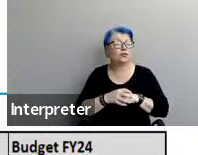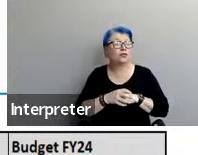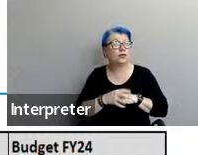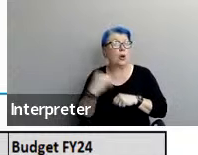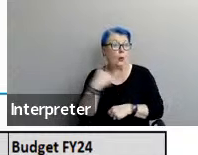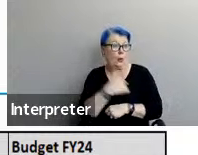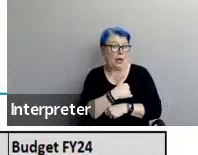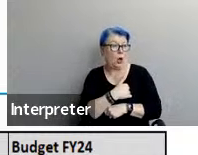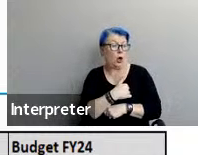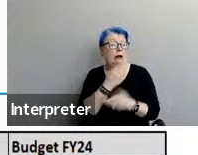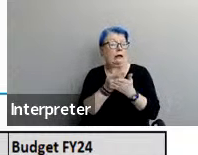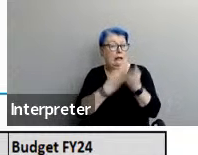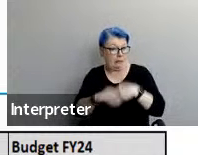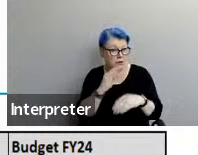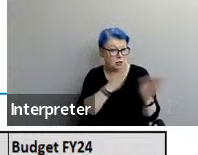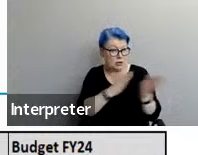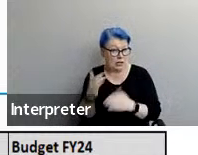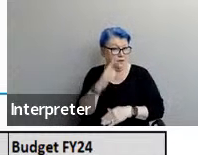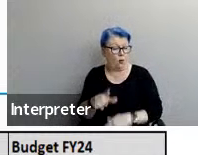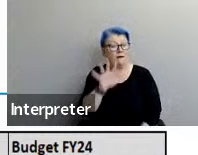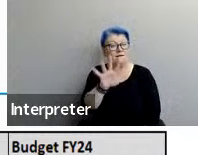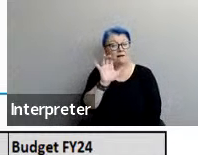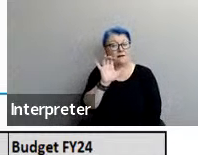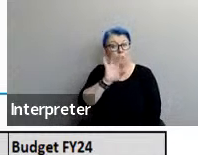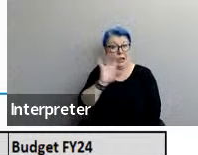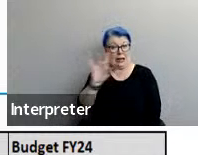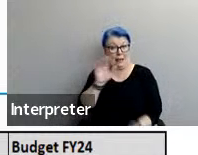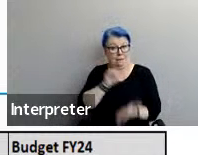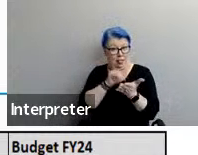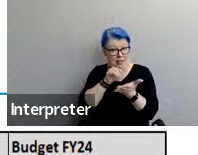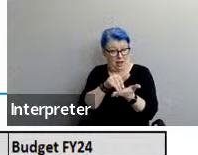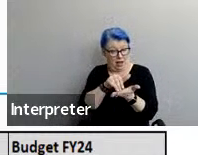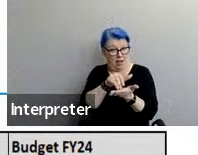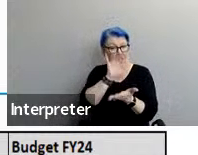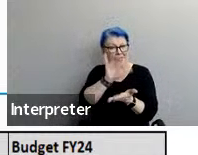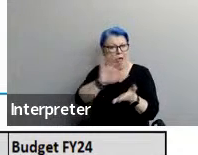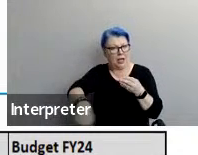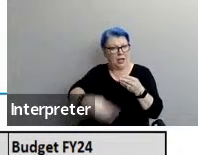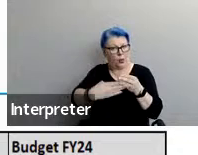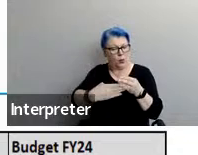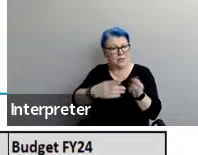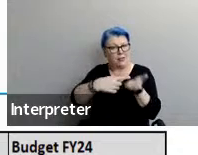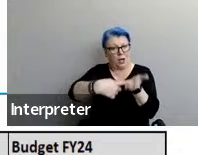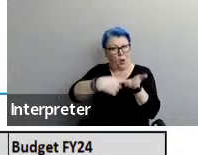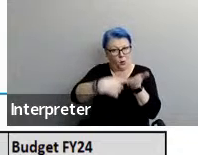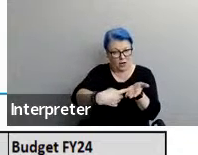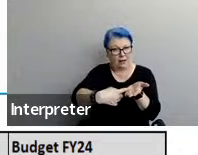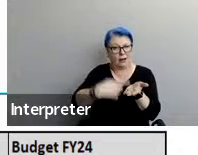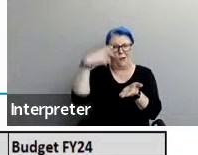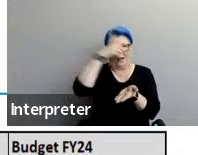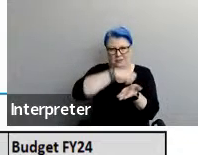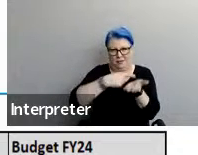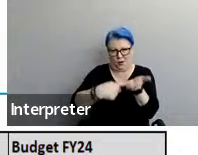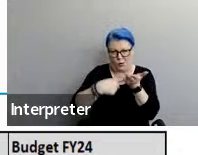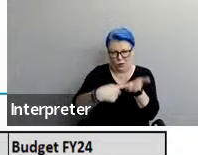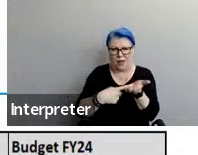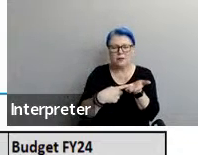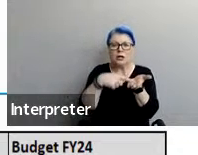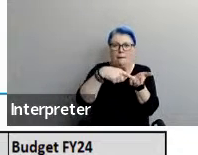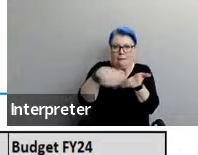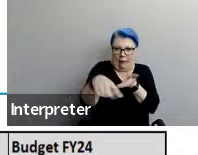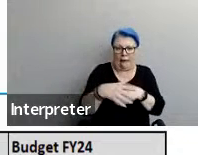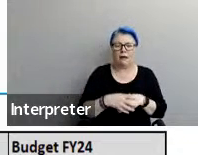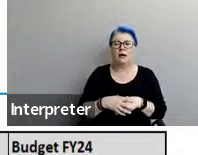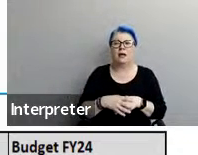year, we're budgeting $588 million. That includes the negotiated or estimated negotiated rates. So